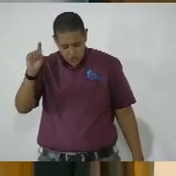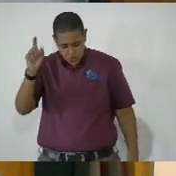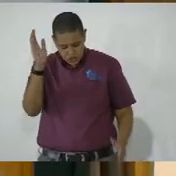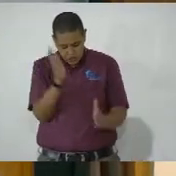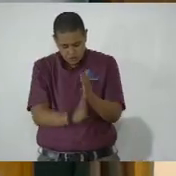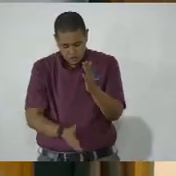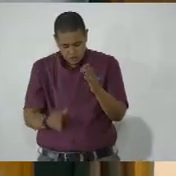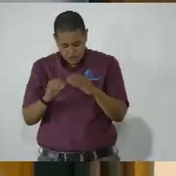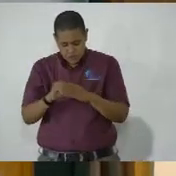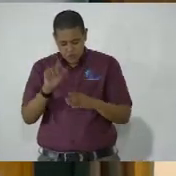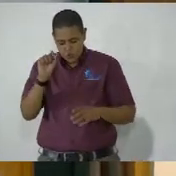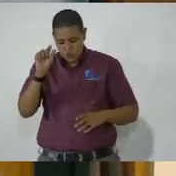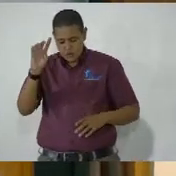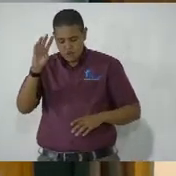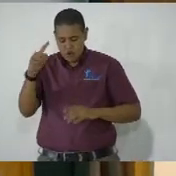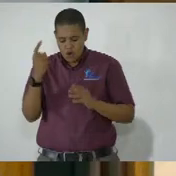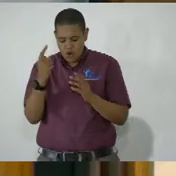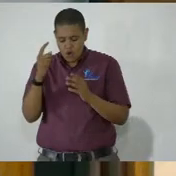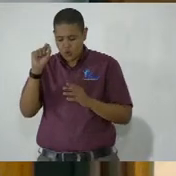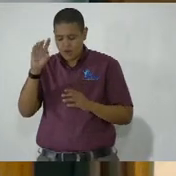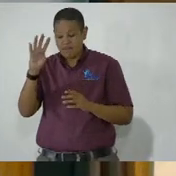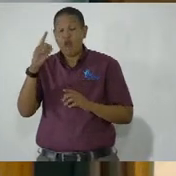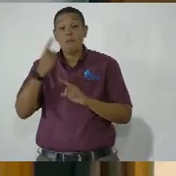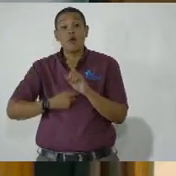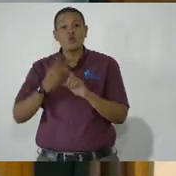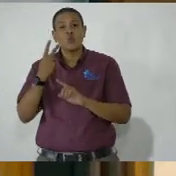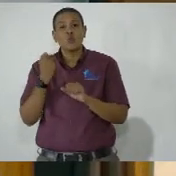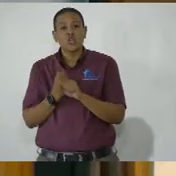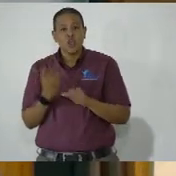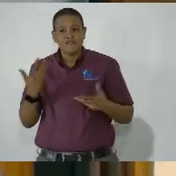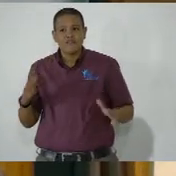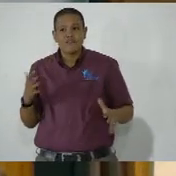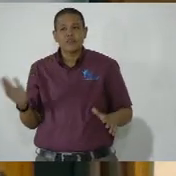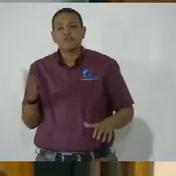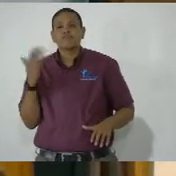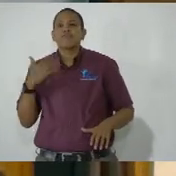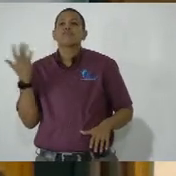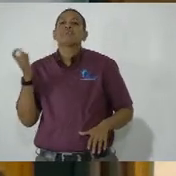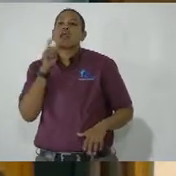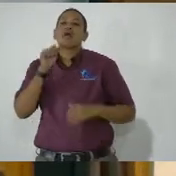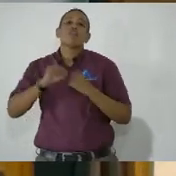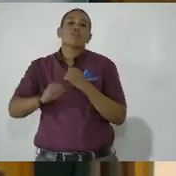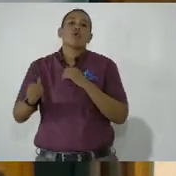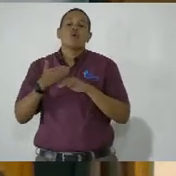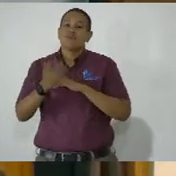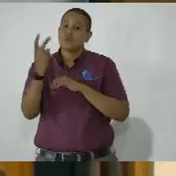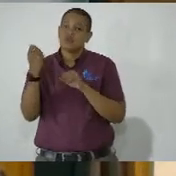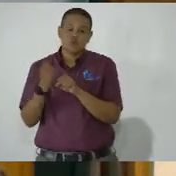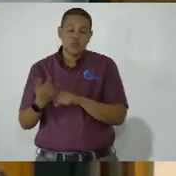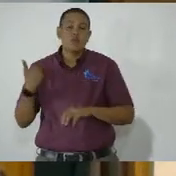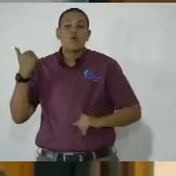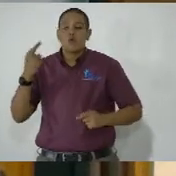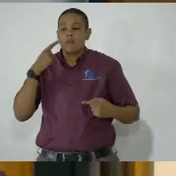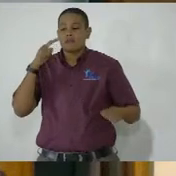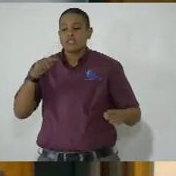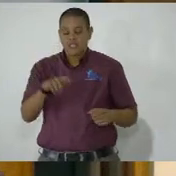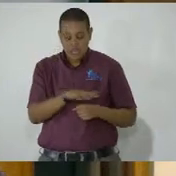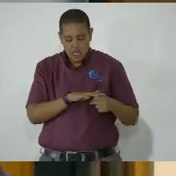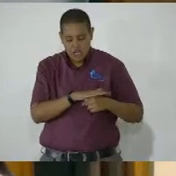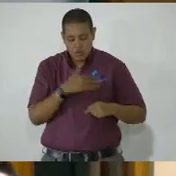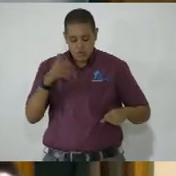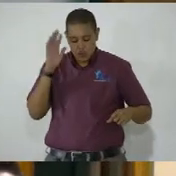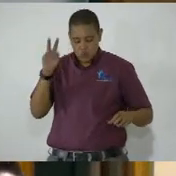with within 24 months, and we're hoping that can be achieved. So, Madam Speaker, these are areas which we